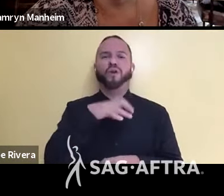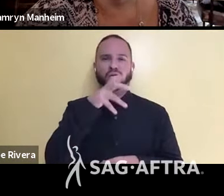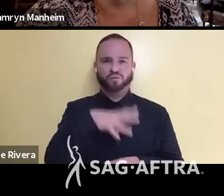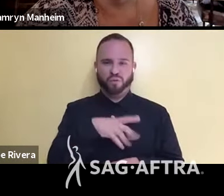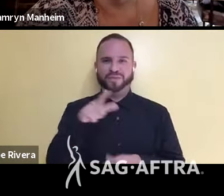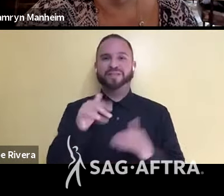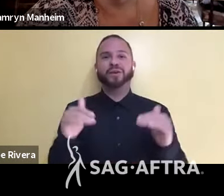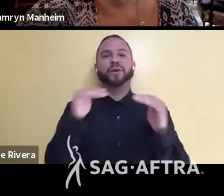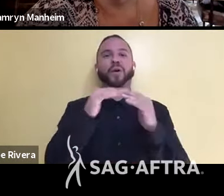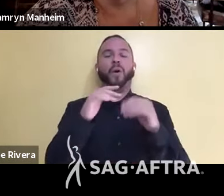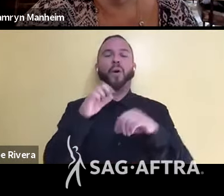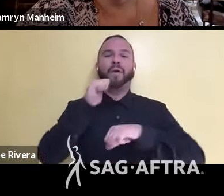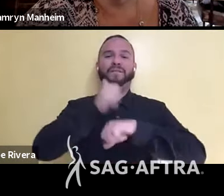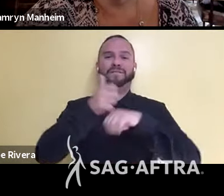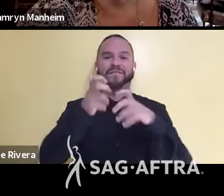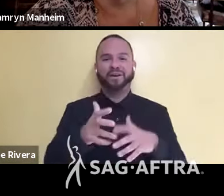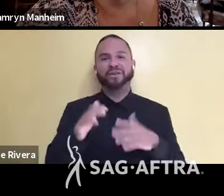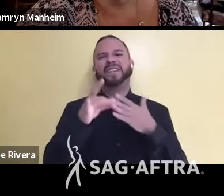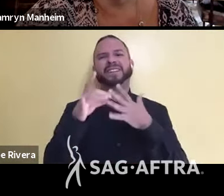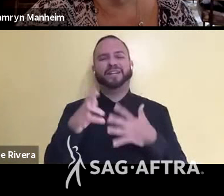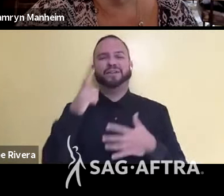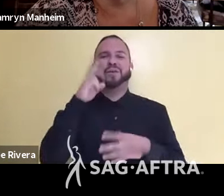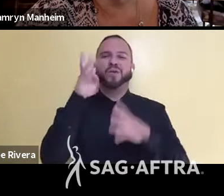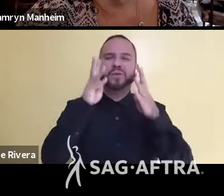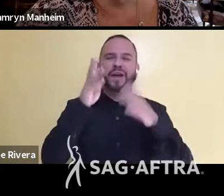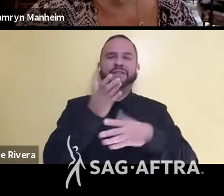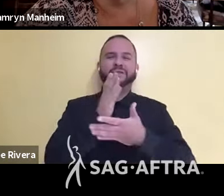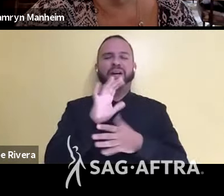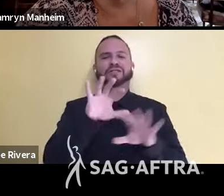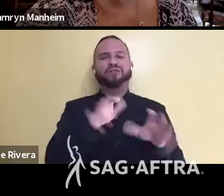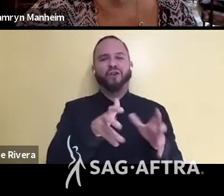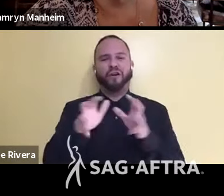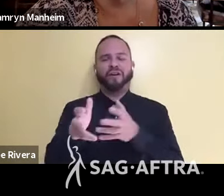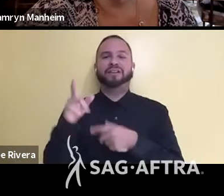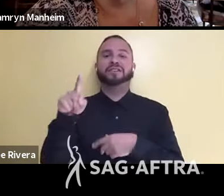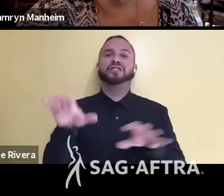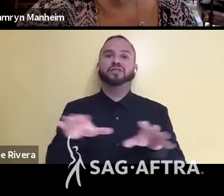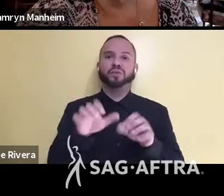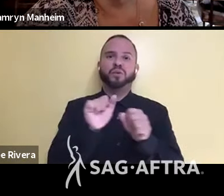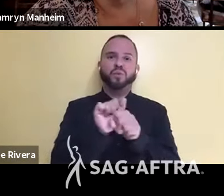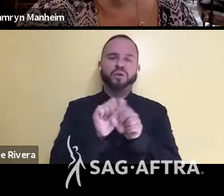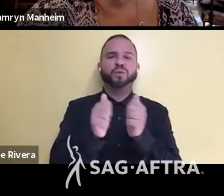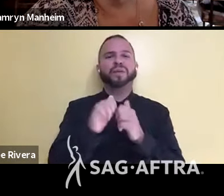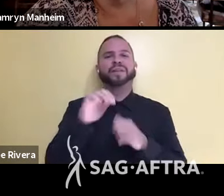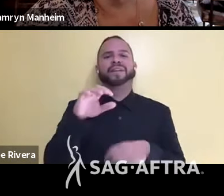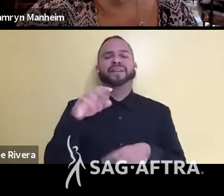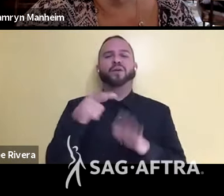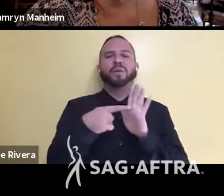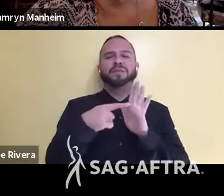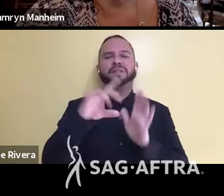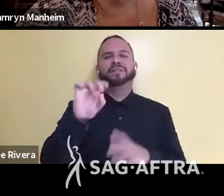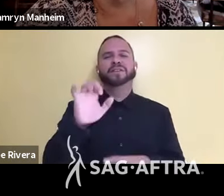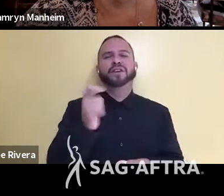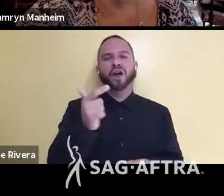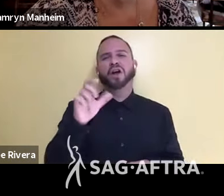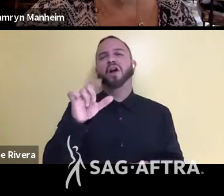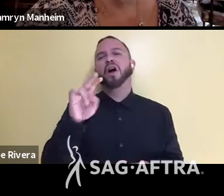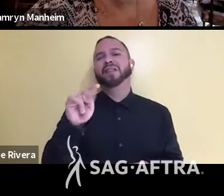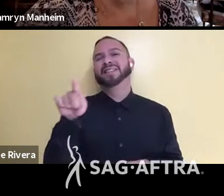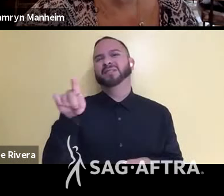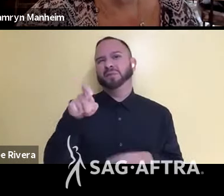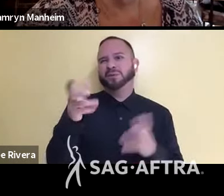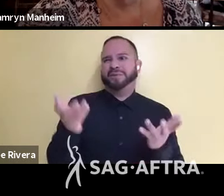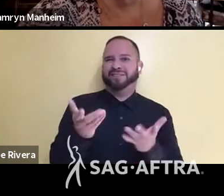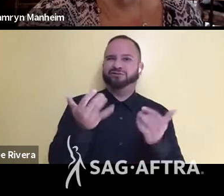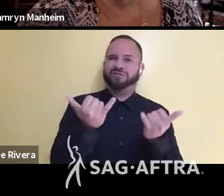of the Congressional Rights Creative Caucus. She does this work along with Representative Doug Collins. He was originally scheduled to also be with us today,